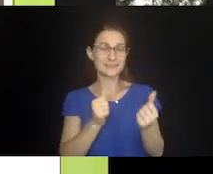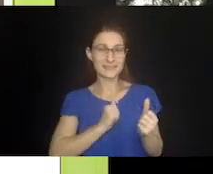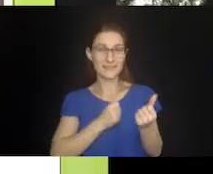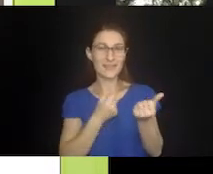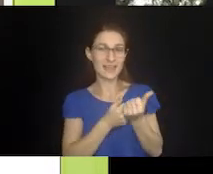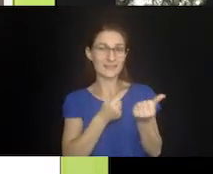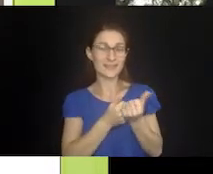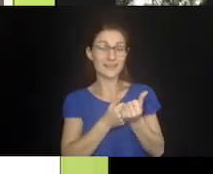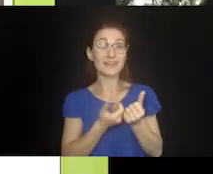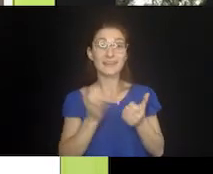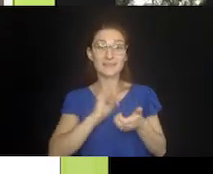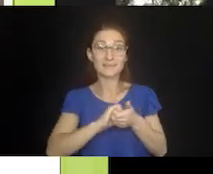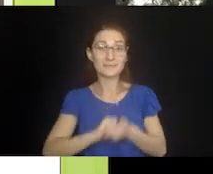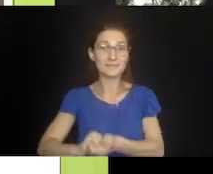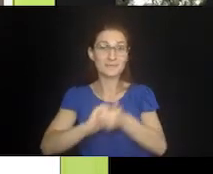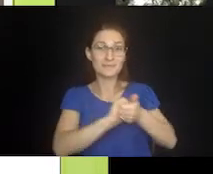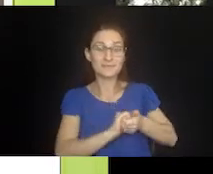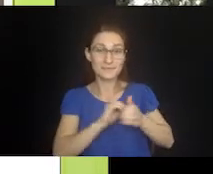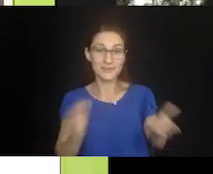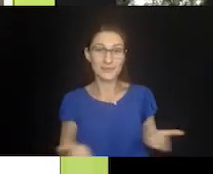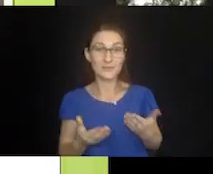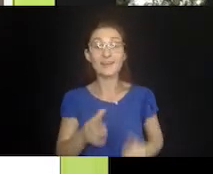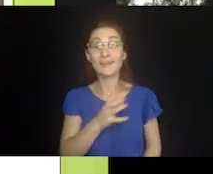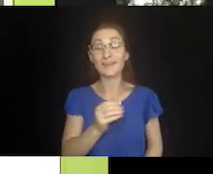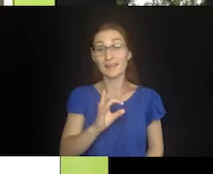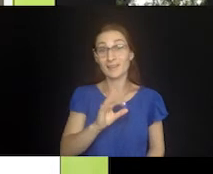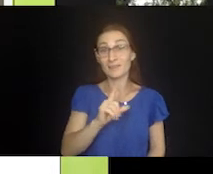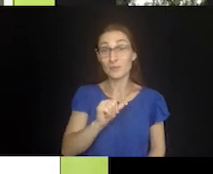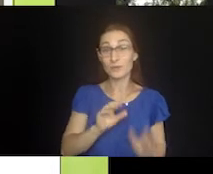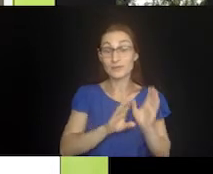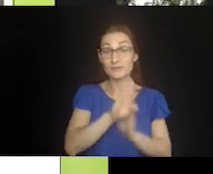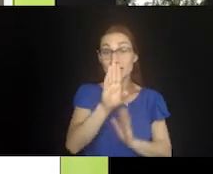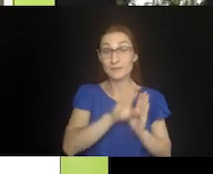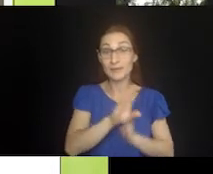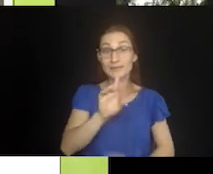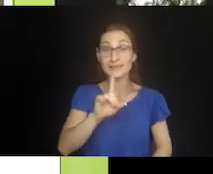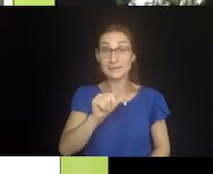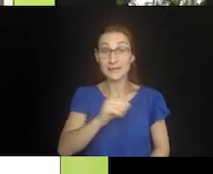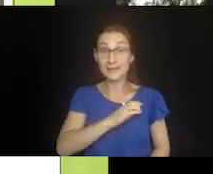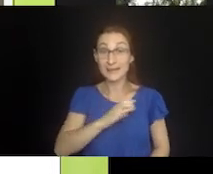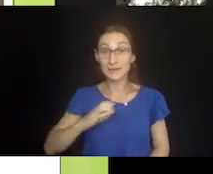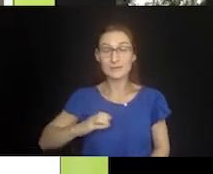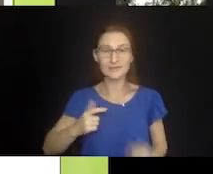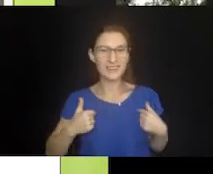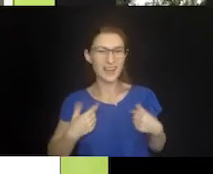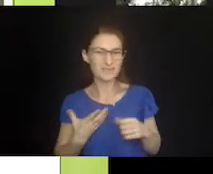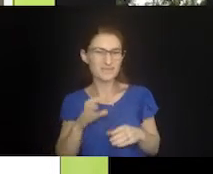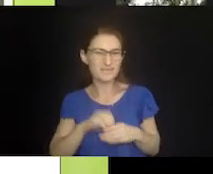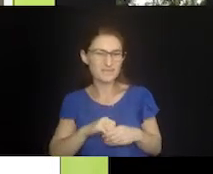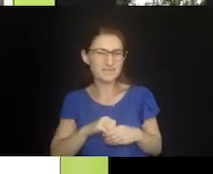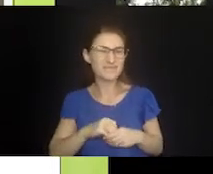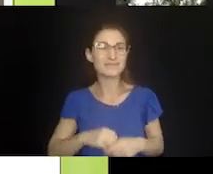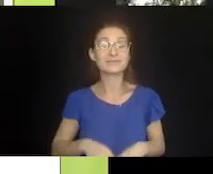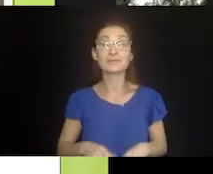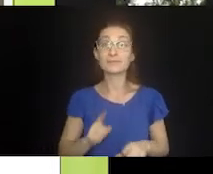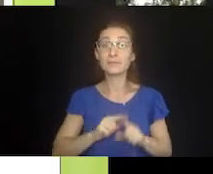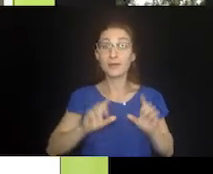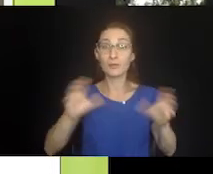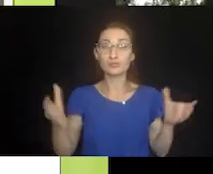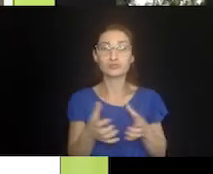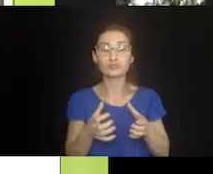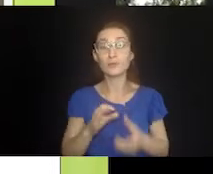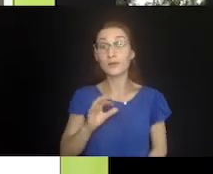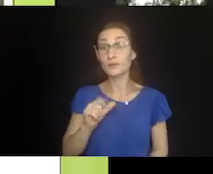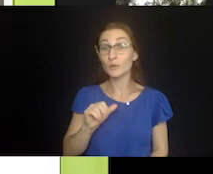the Polk County Self-Advocates Alliance. And we also had the Florida Developmental Disability Council, which I'm a part